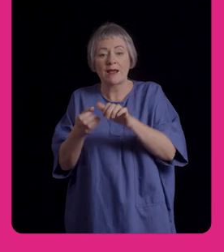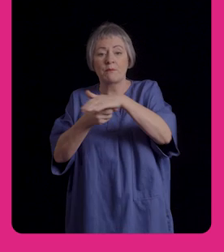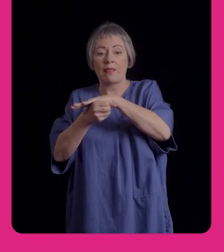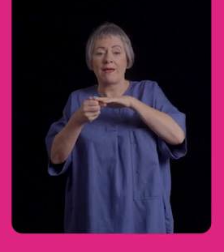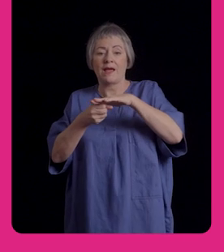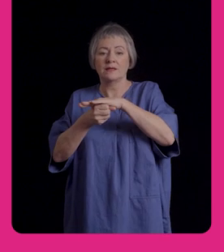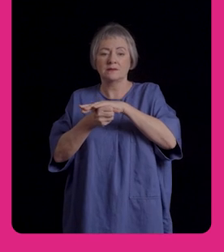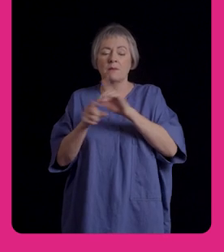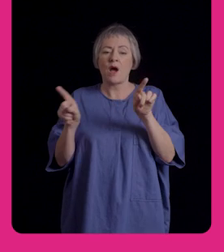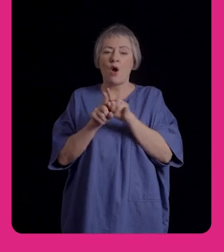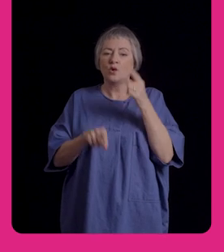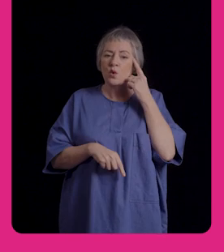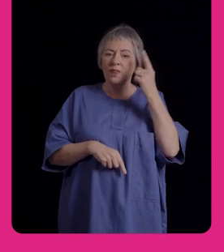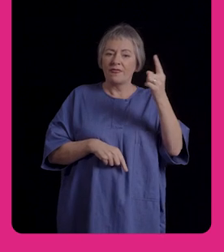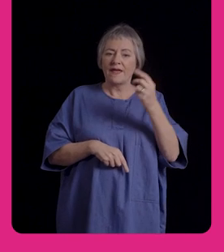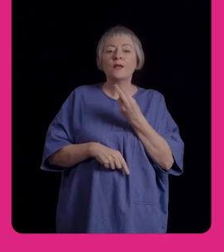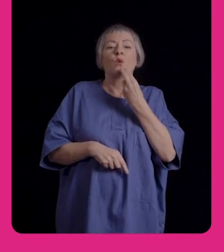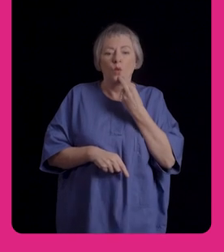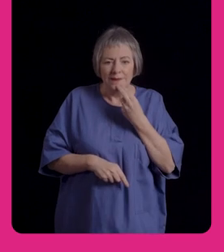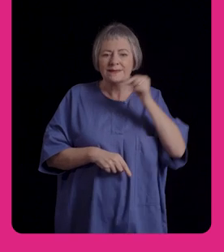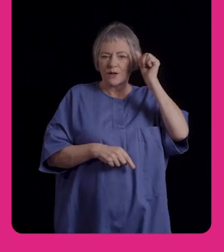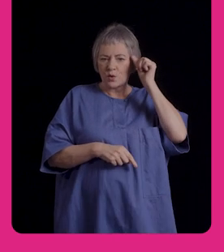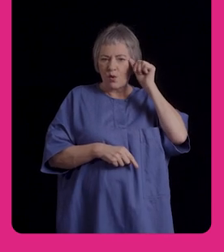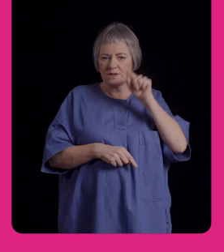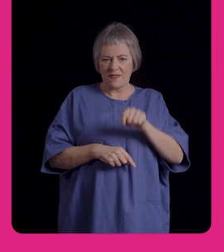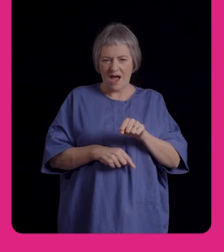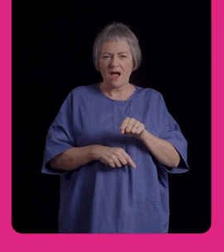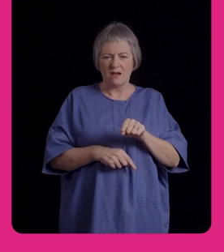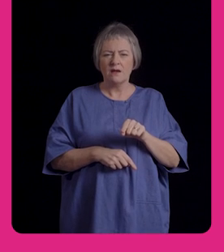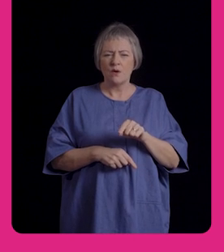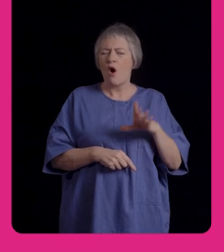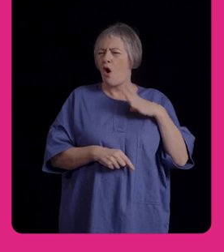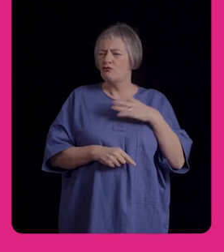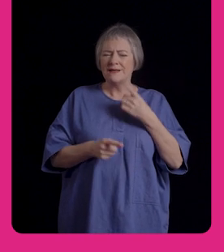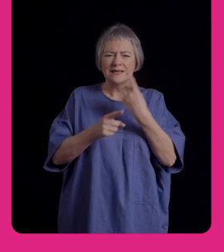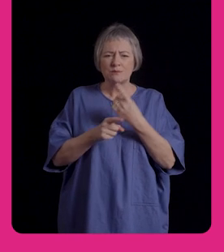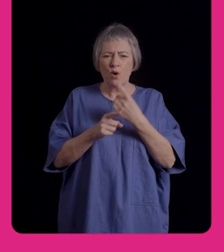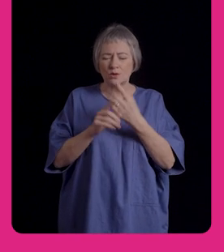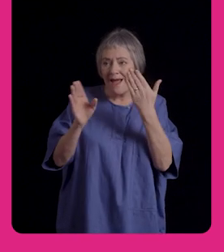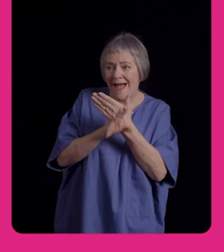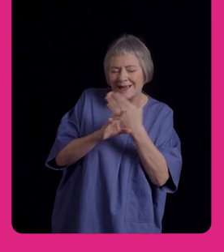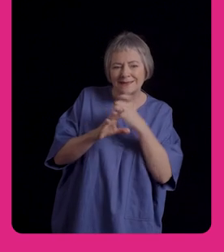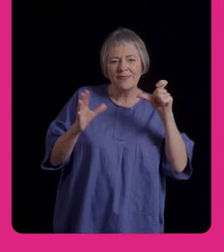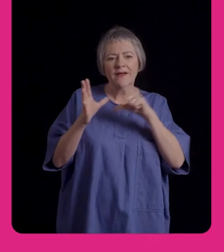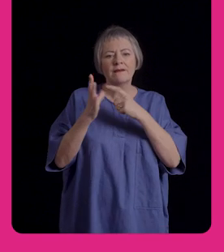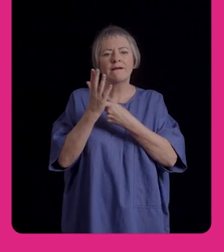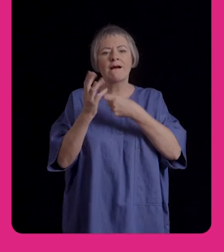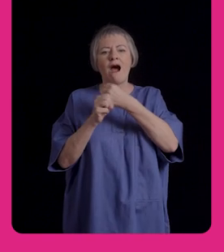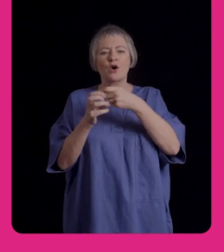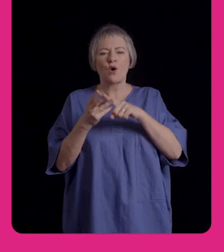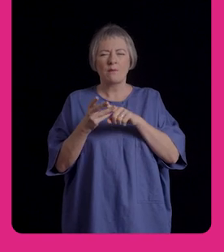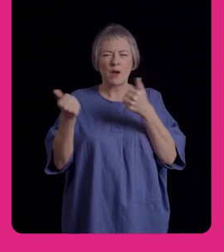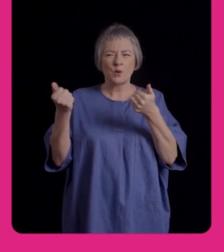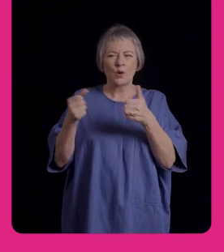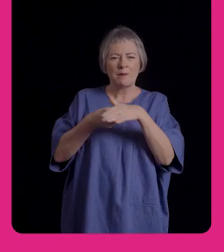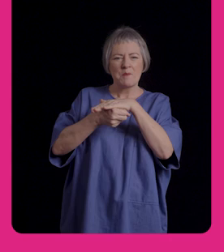And I also think that Whistler knows that. You already talked about you want to go and hide in the where the cargo is. Like, you know that that